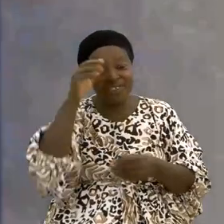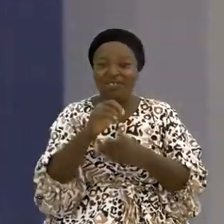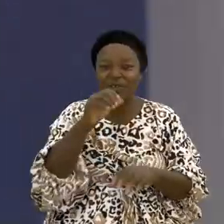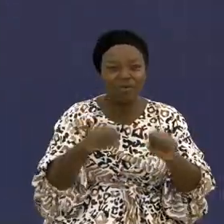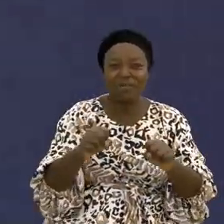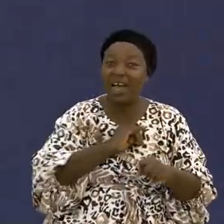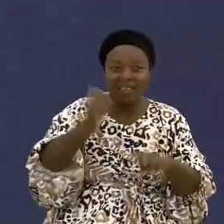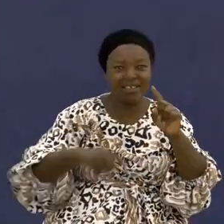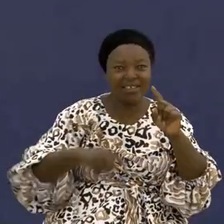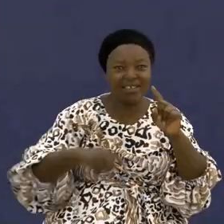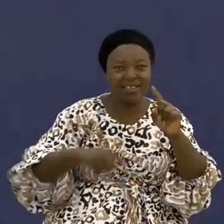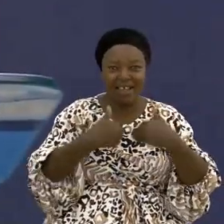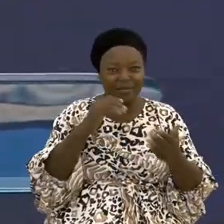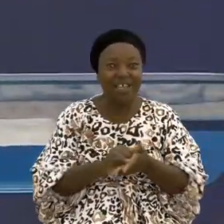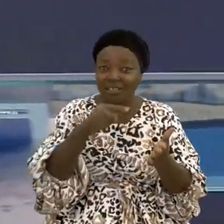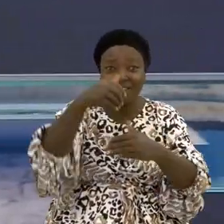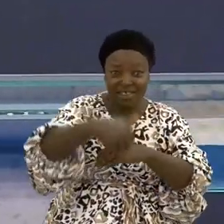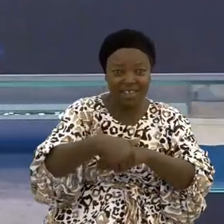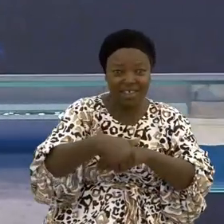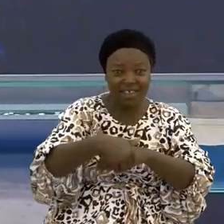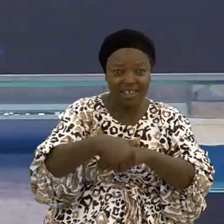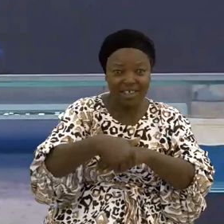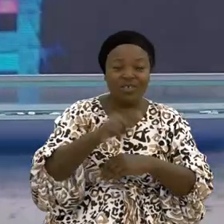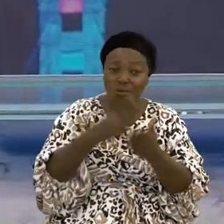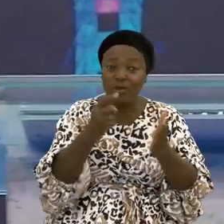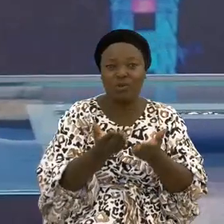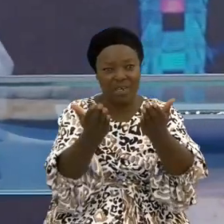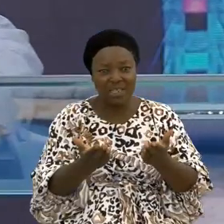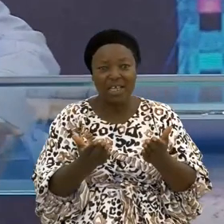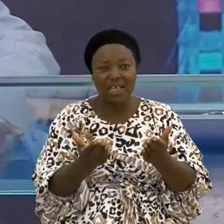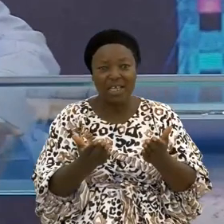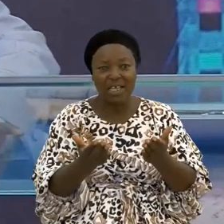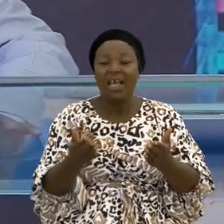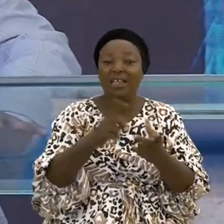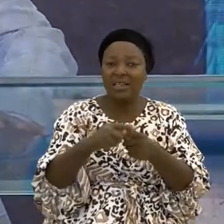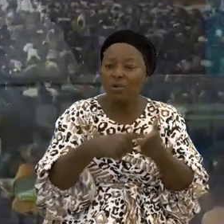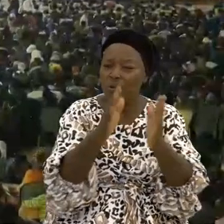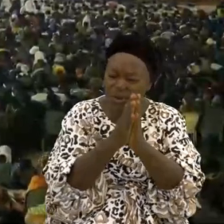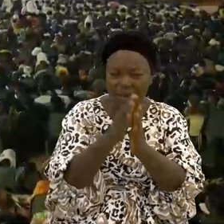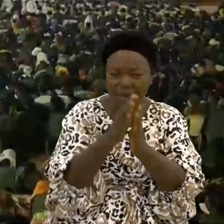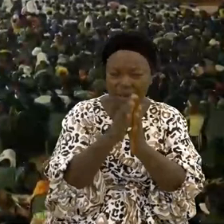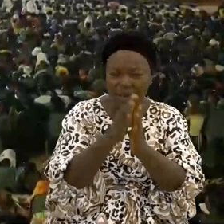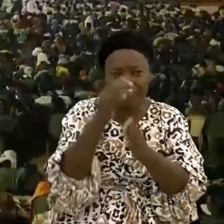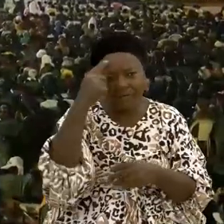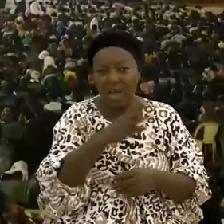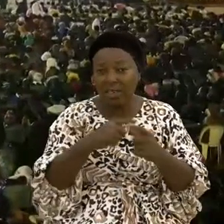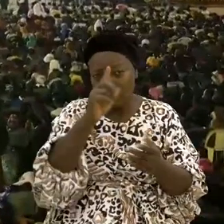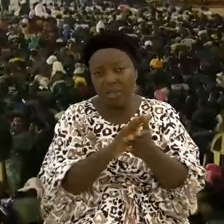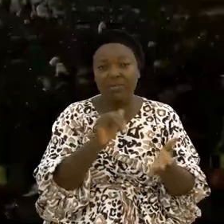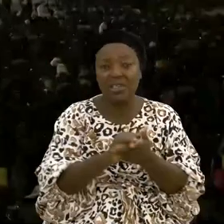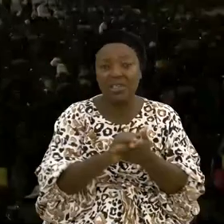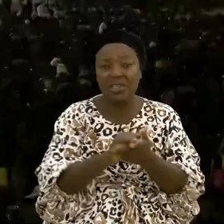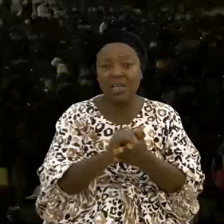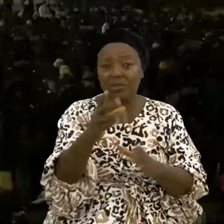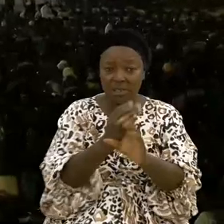couldn't have that tonight. What you desire and you what you pray for and you believe that you